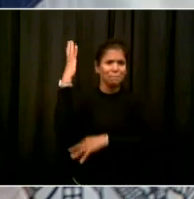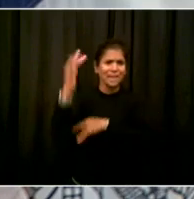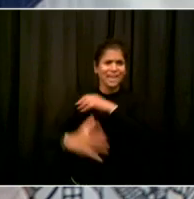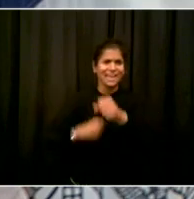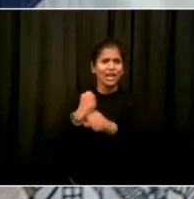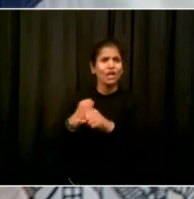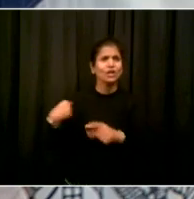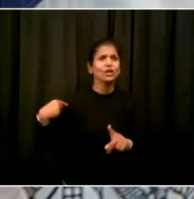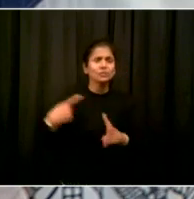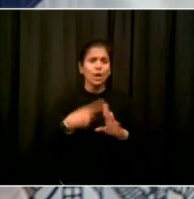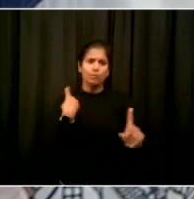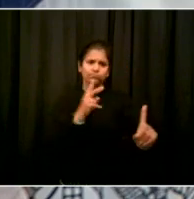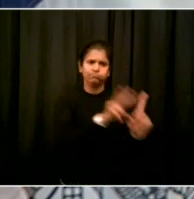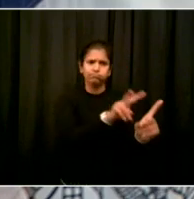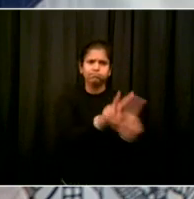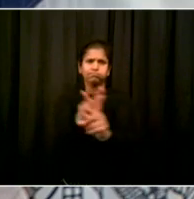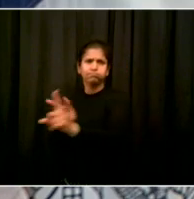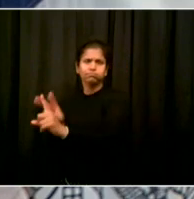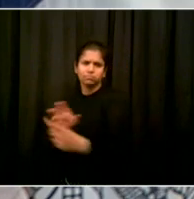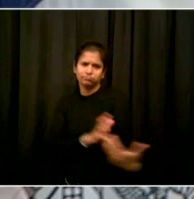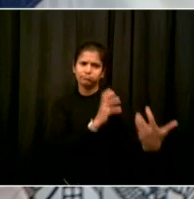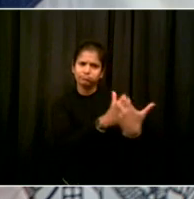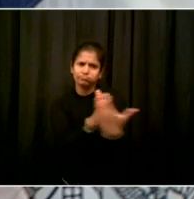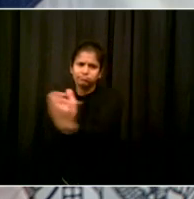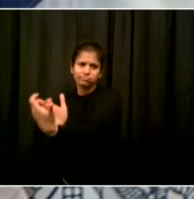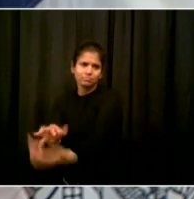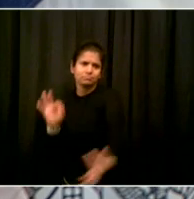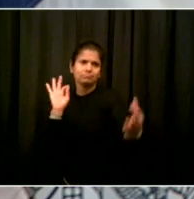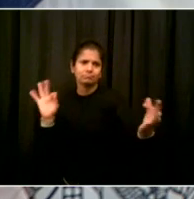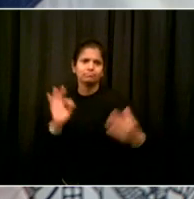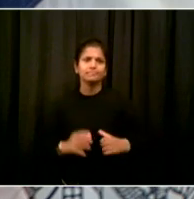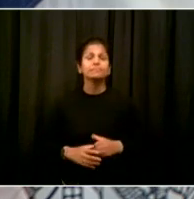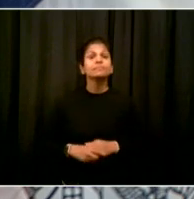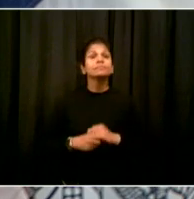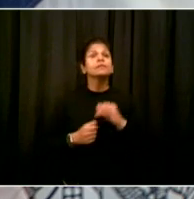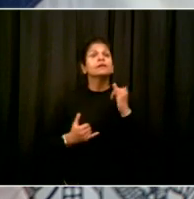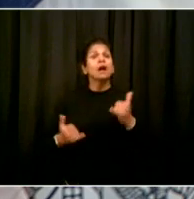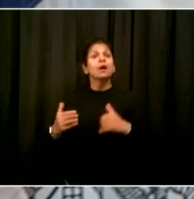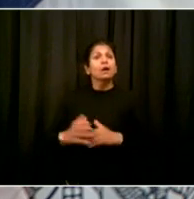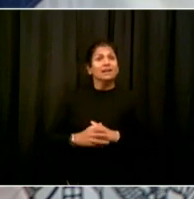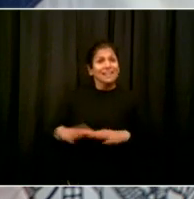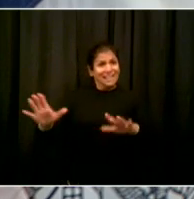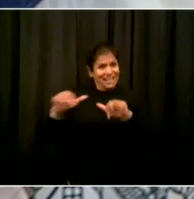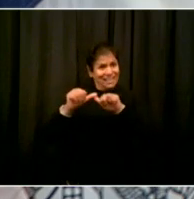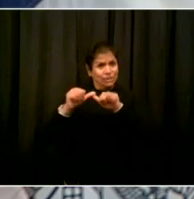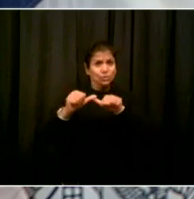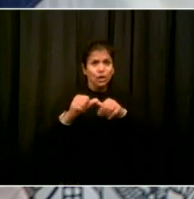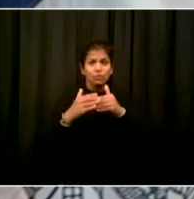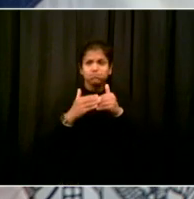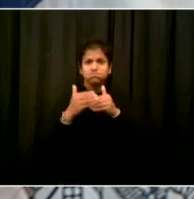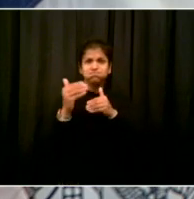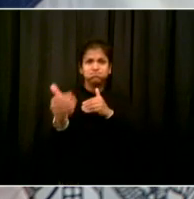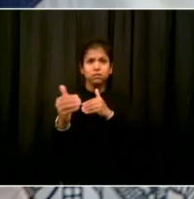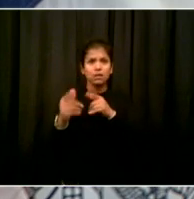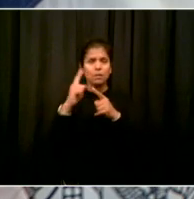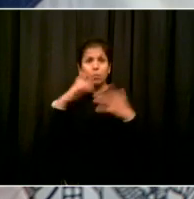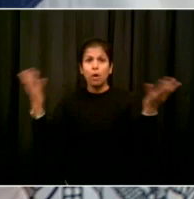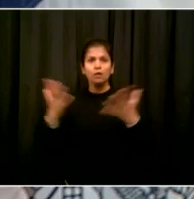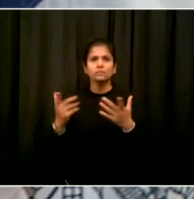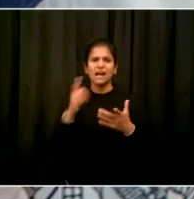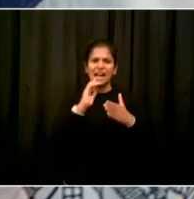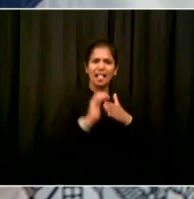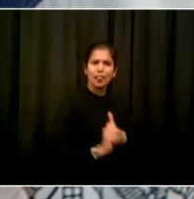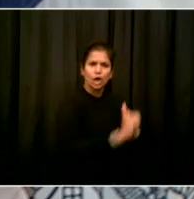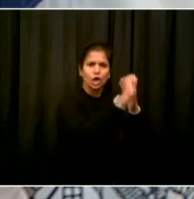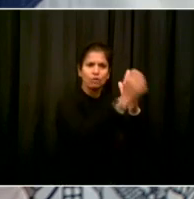continuing to develop leadership that truly believes in a neighborhood policing vision and that represents all of New